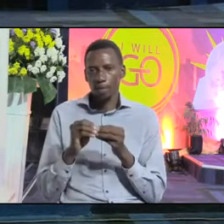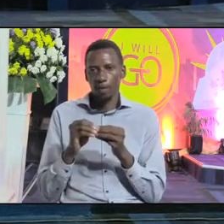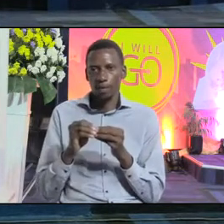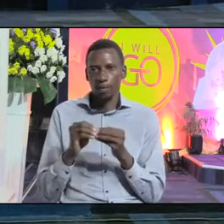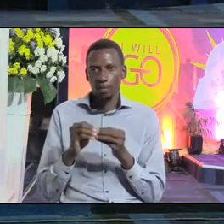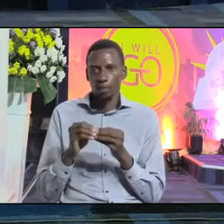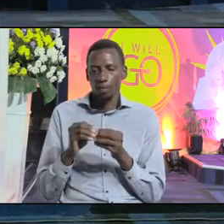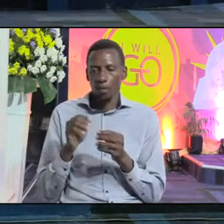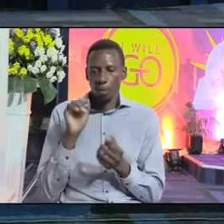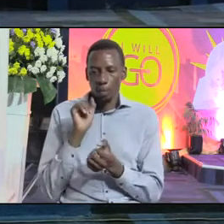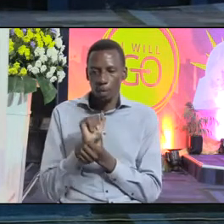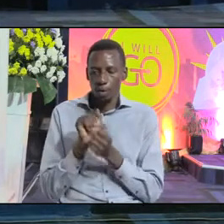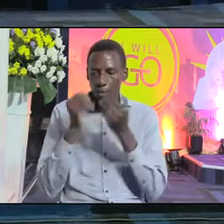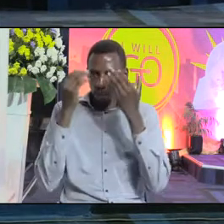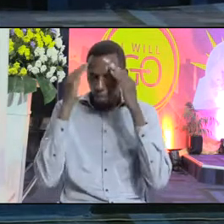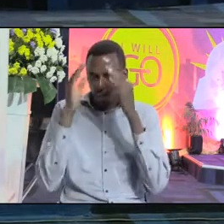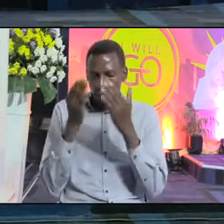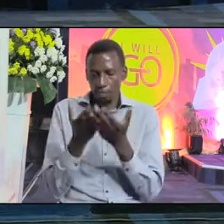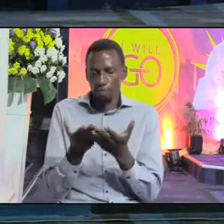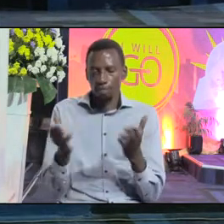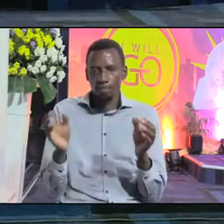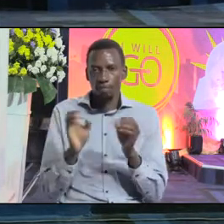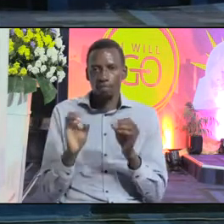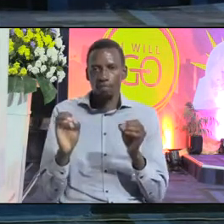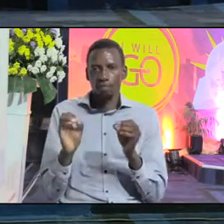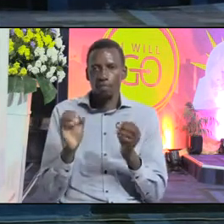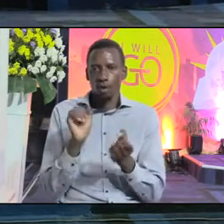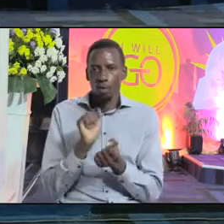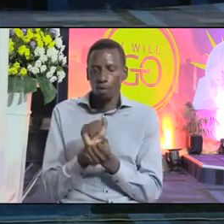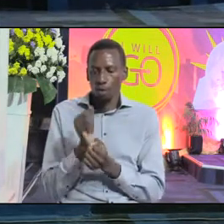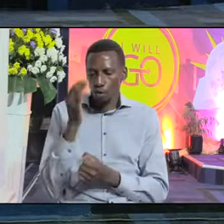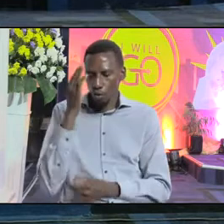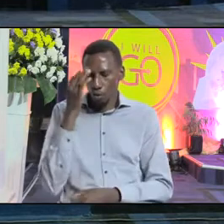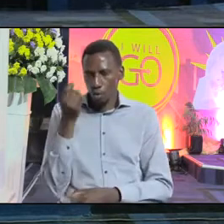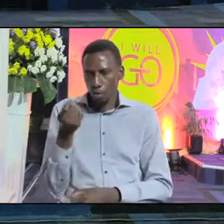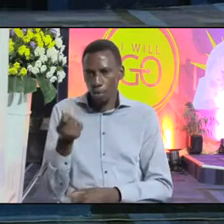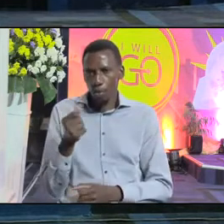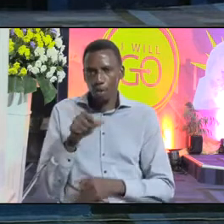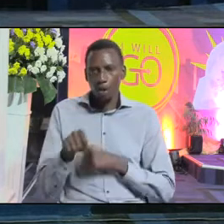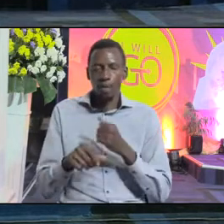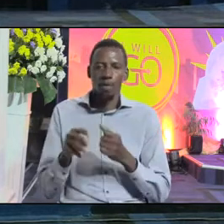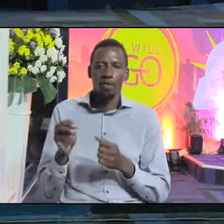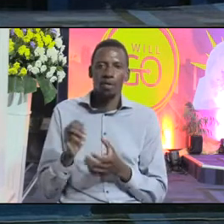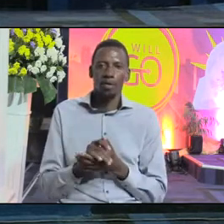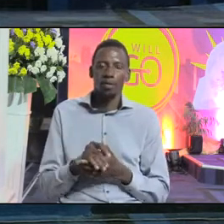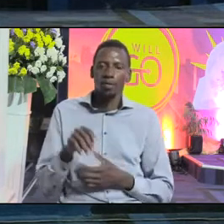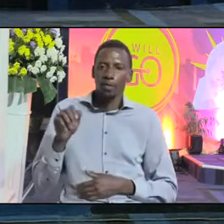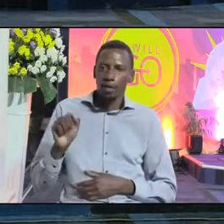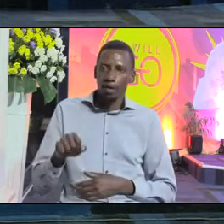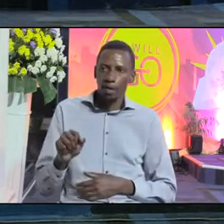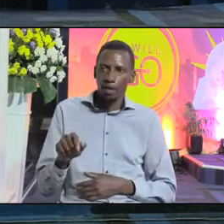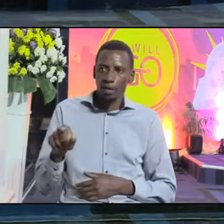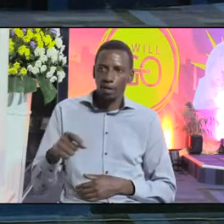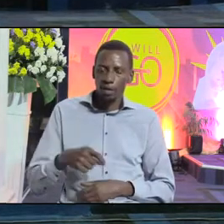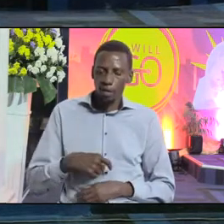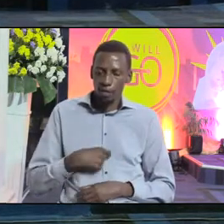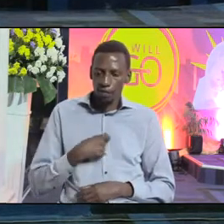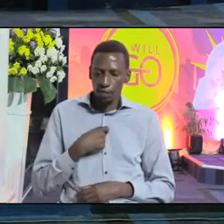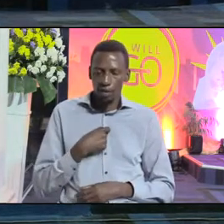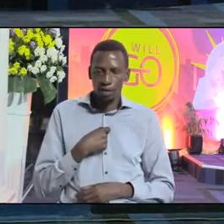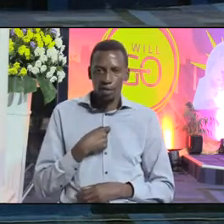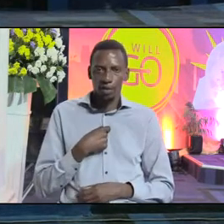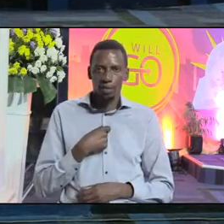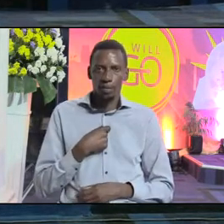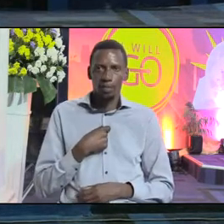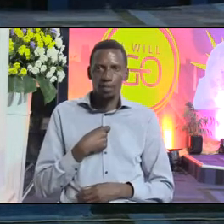them and knows very little about them. Yes, he visited Ephesus and